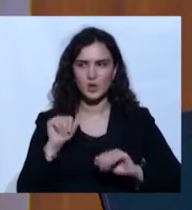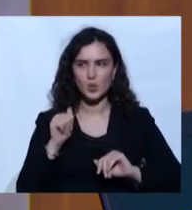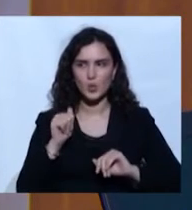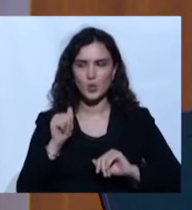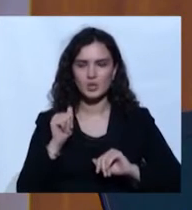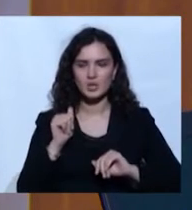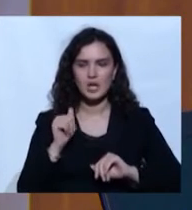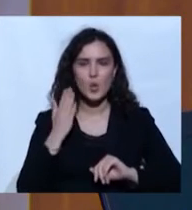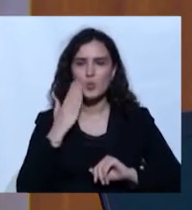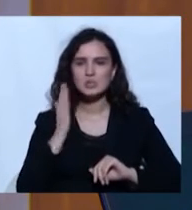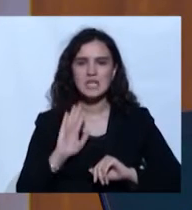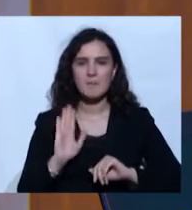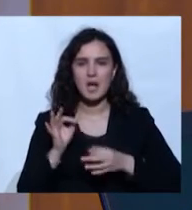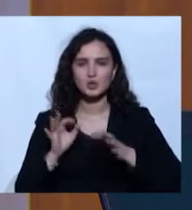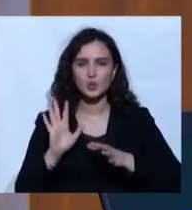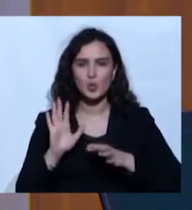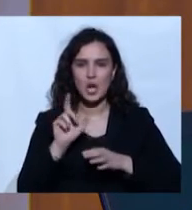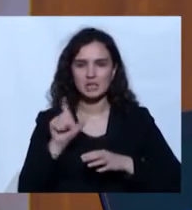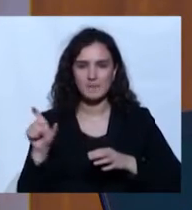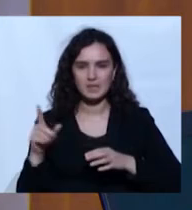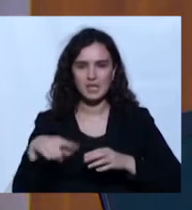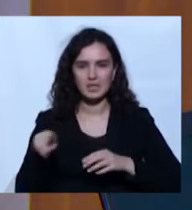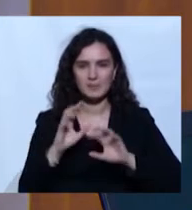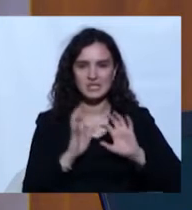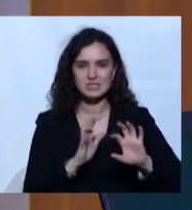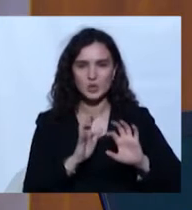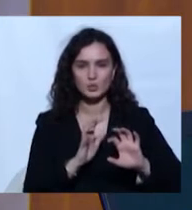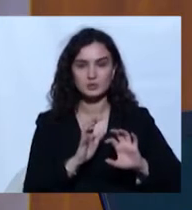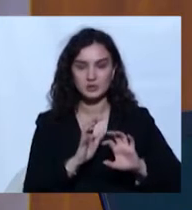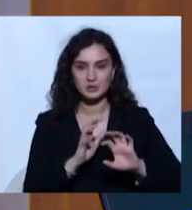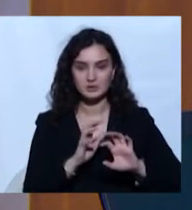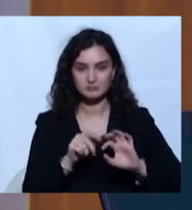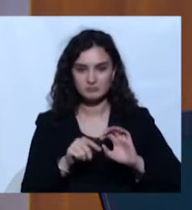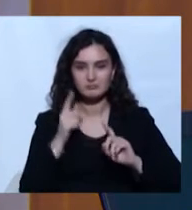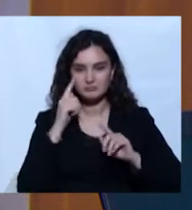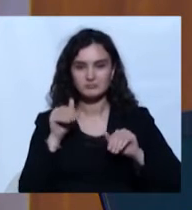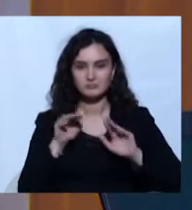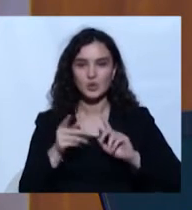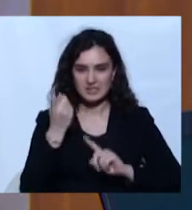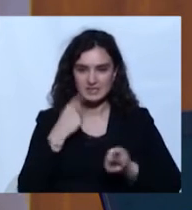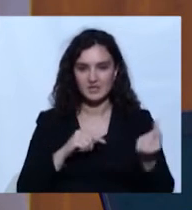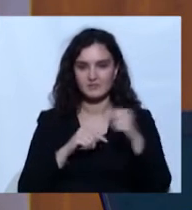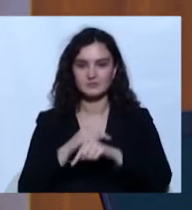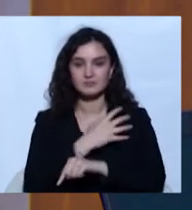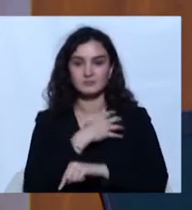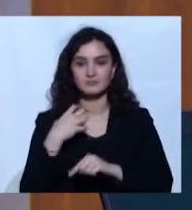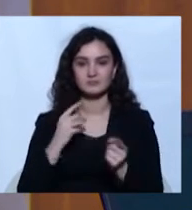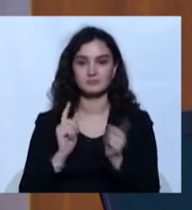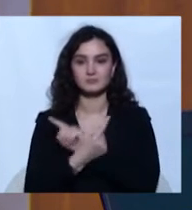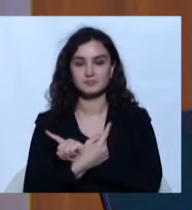unjust the society is. And this is when he decides to come back as a king